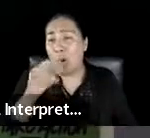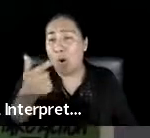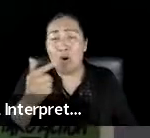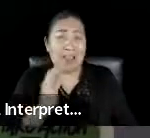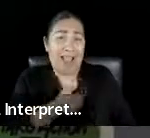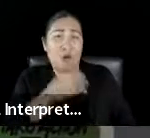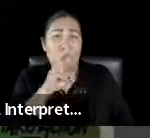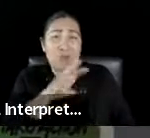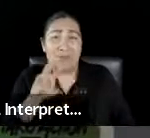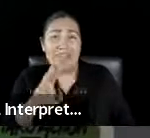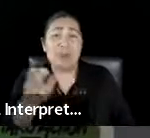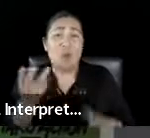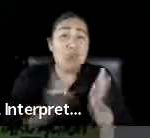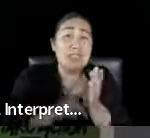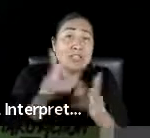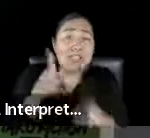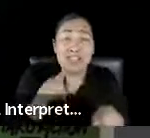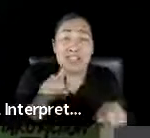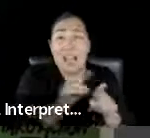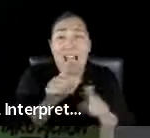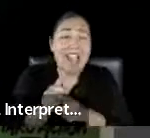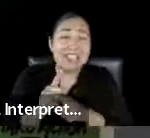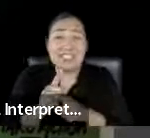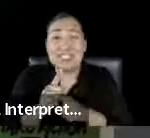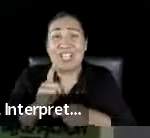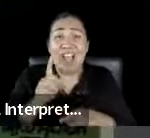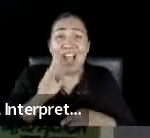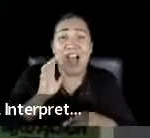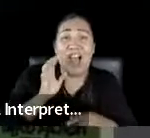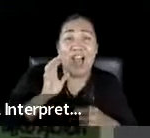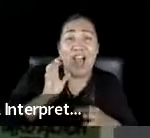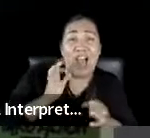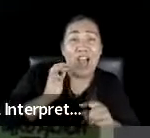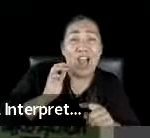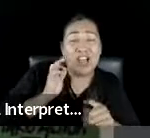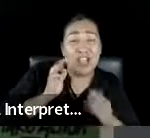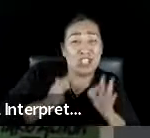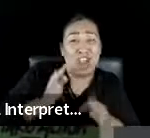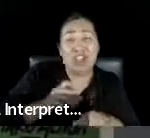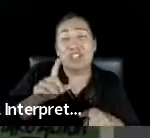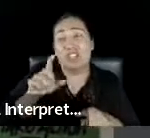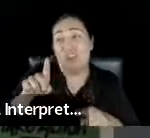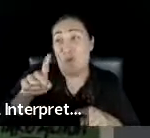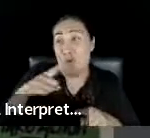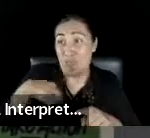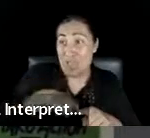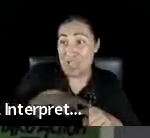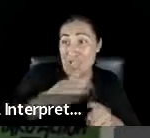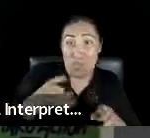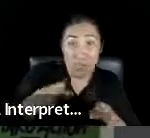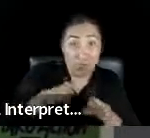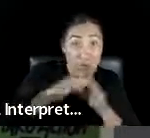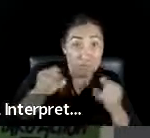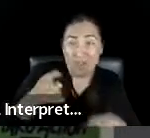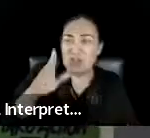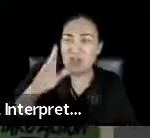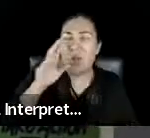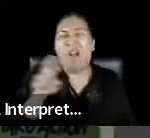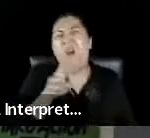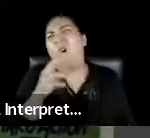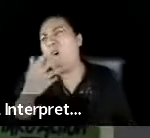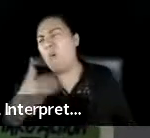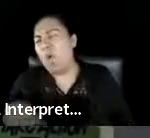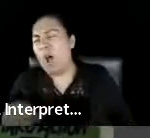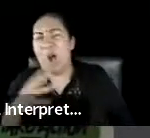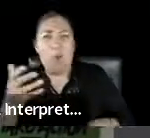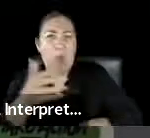Now, as we close out this evening, you've heard a lot of powerful message about showing up, about staying connected,